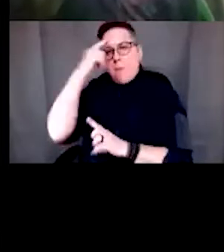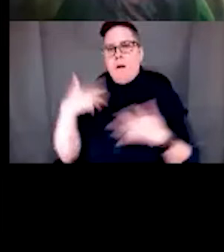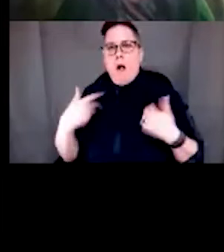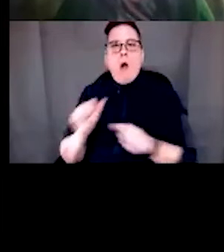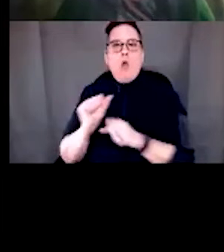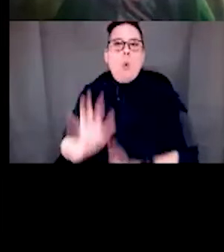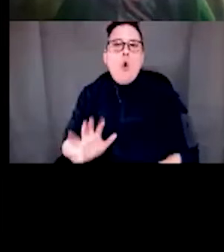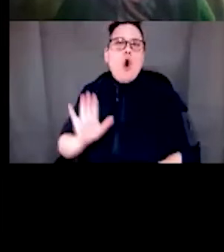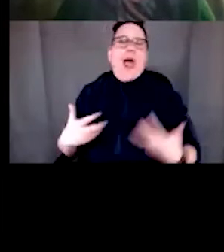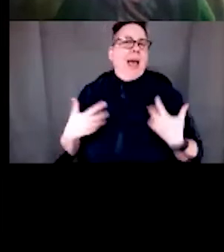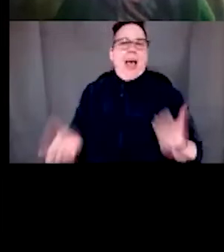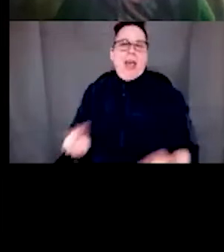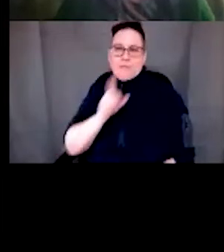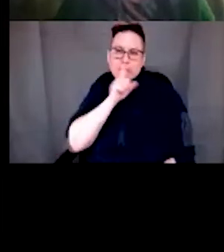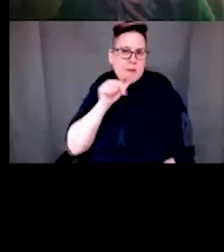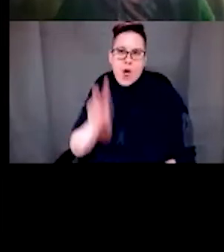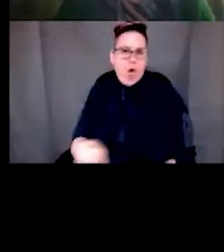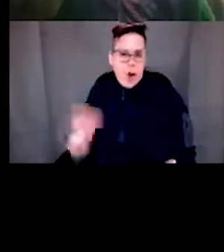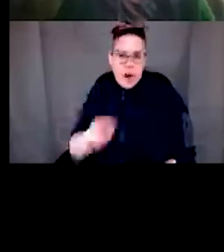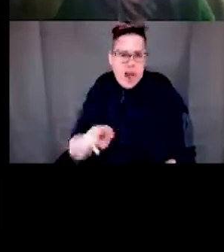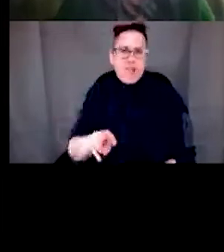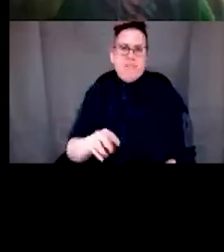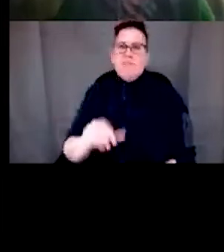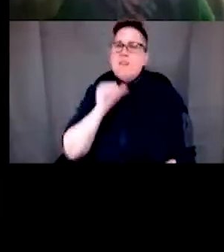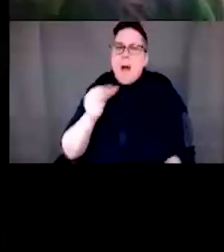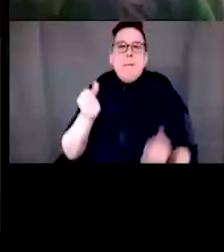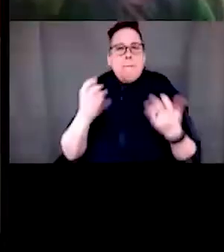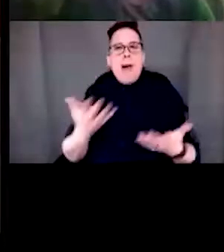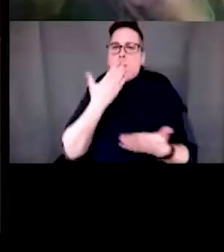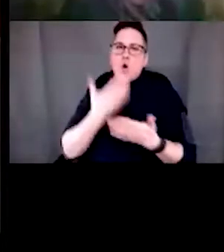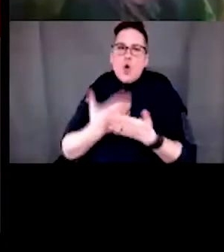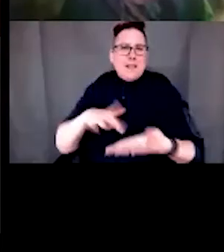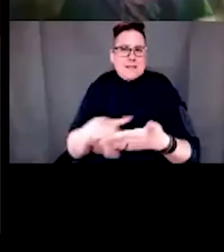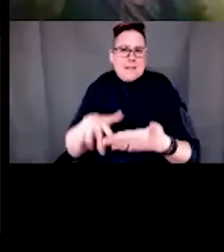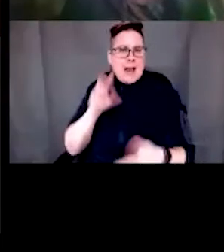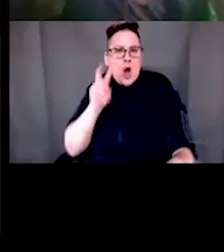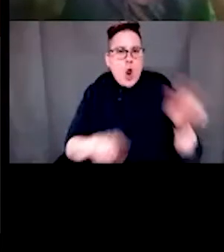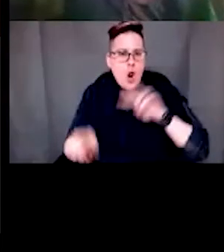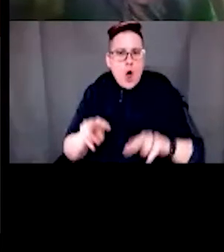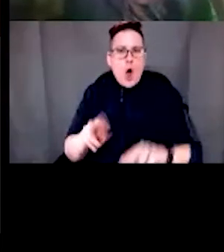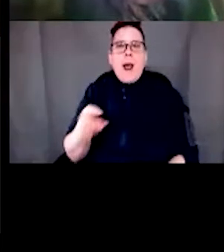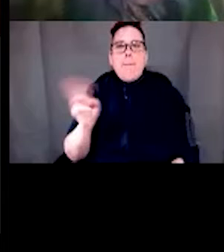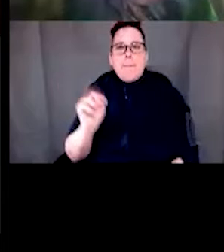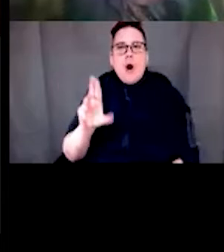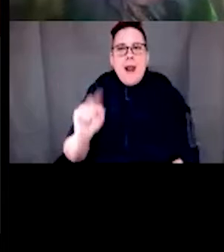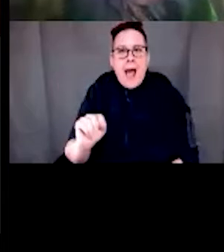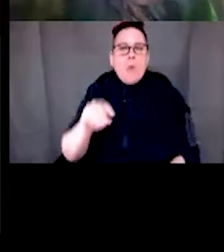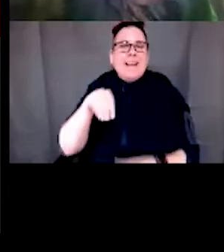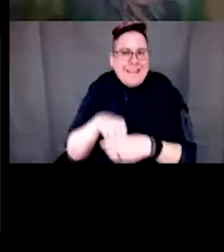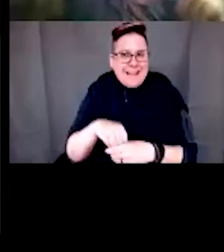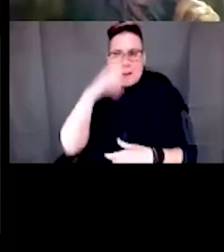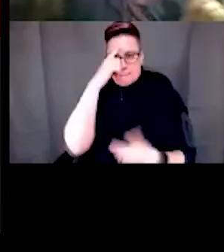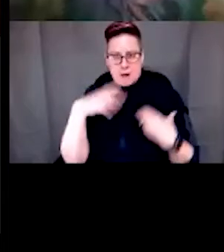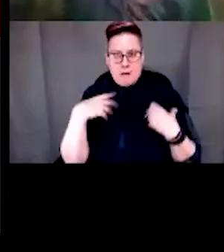workers. Relatively few well-designed empirical studies have examined burnout in mental health,